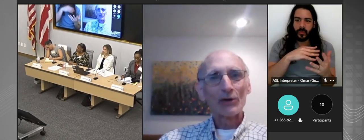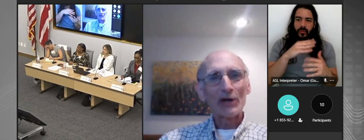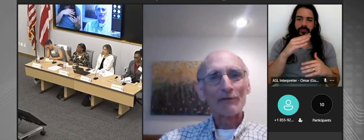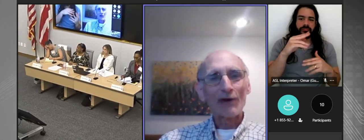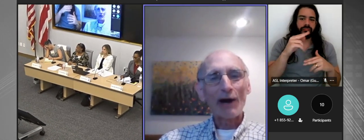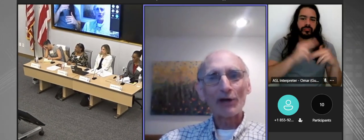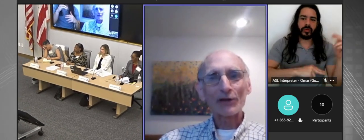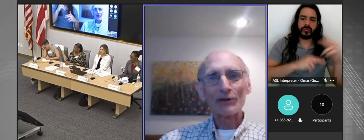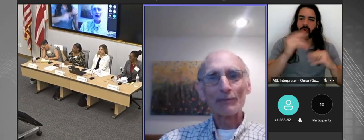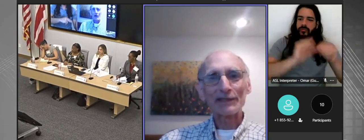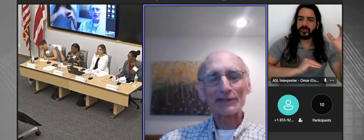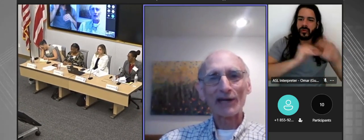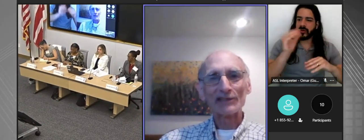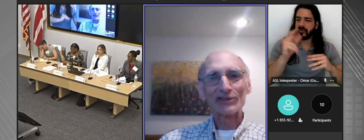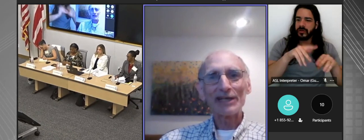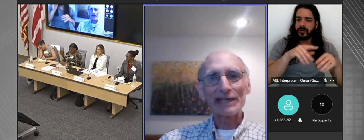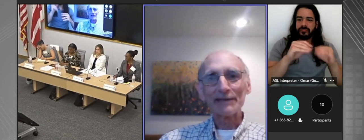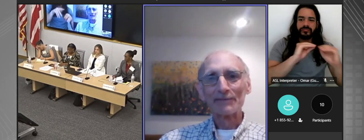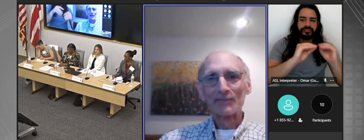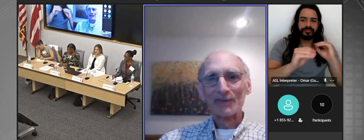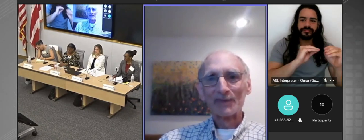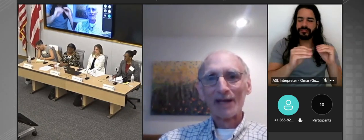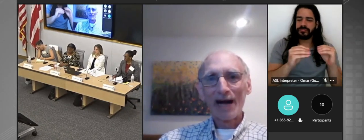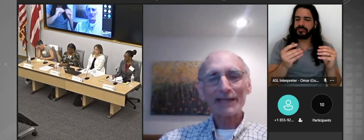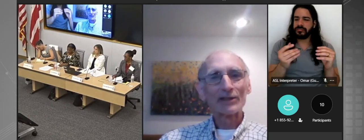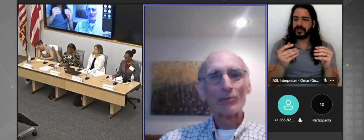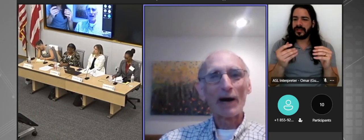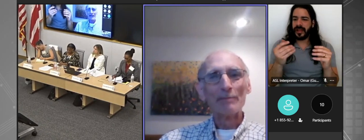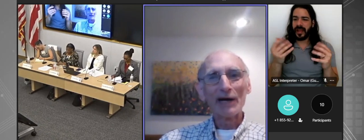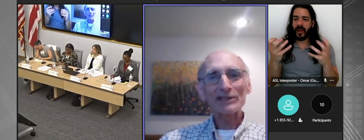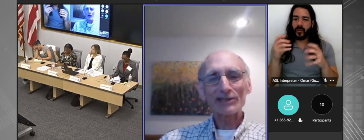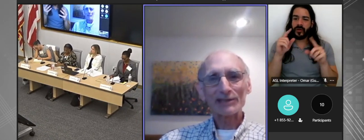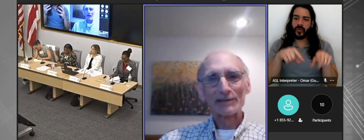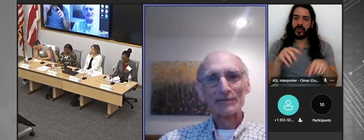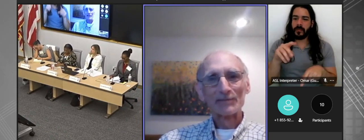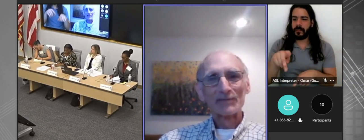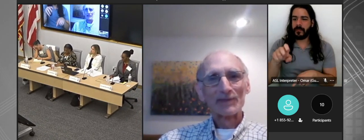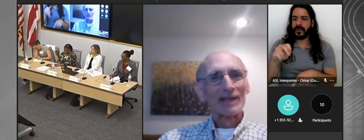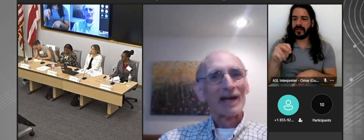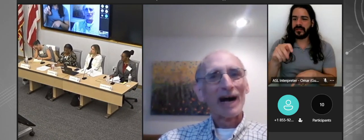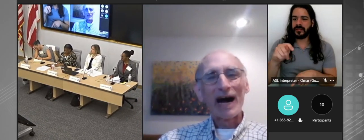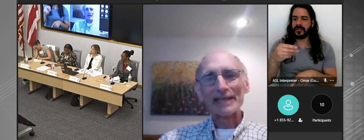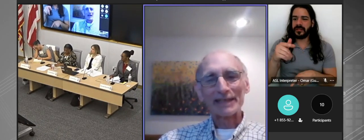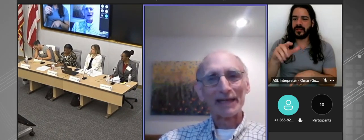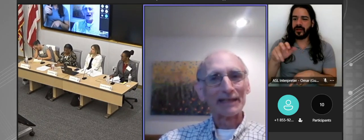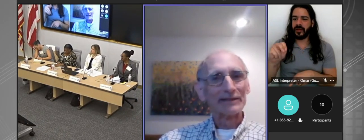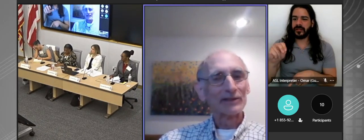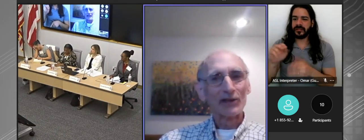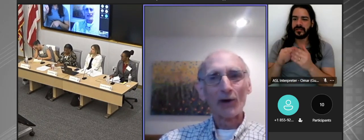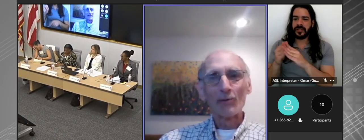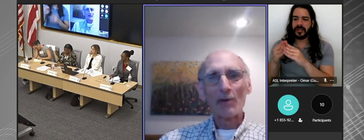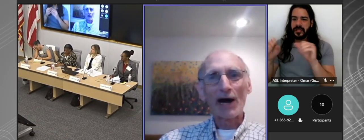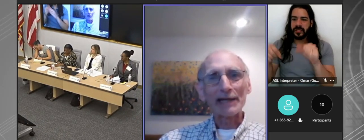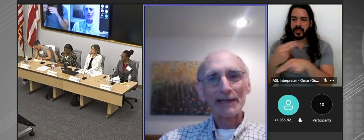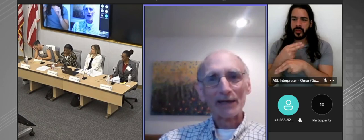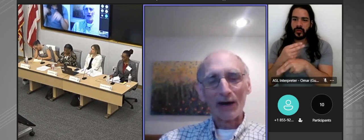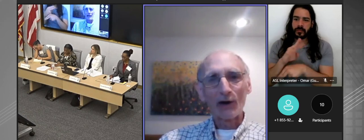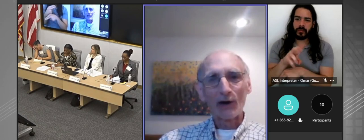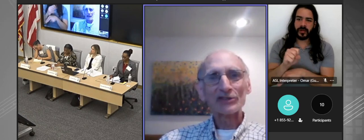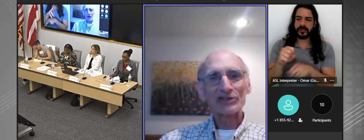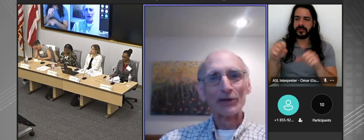all the accidents are not going on. So if I want to go to Pentagon City, I can go by